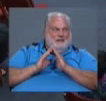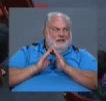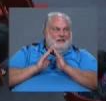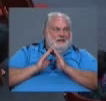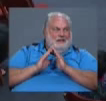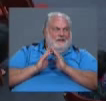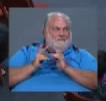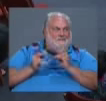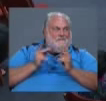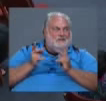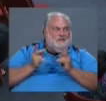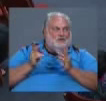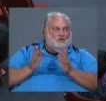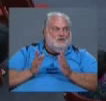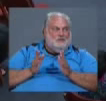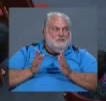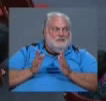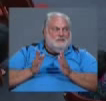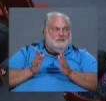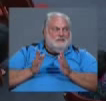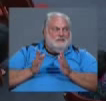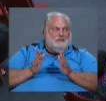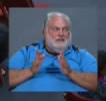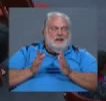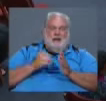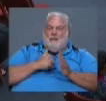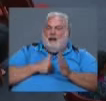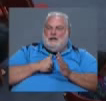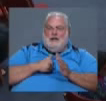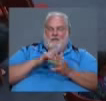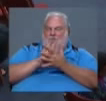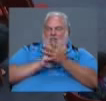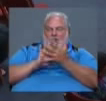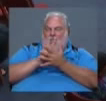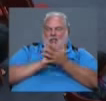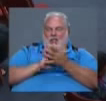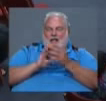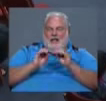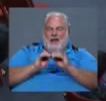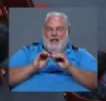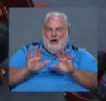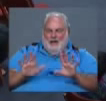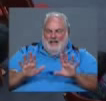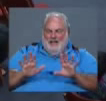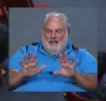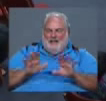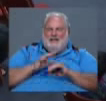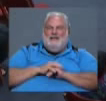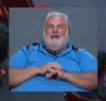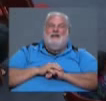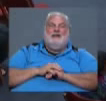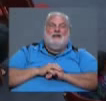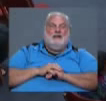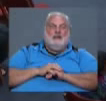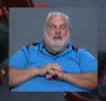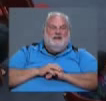the visitors. I apologize for the lack of clarity.